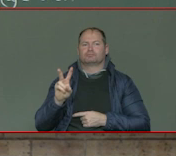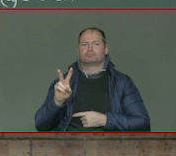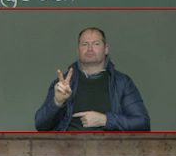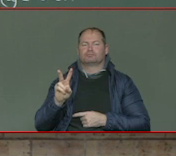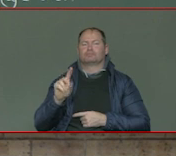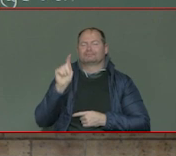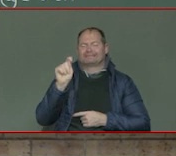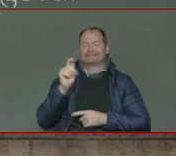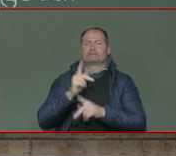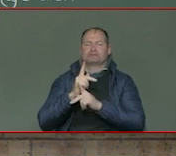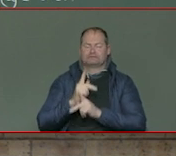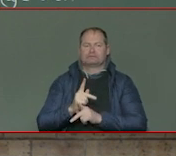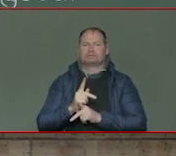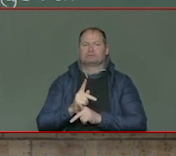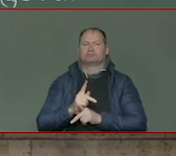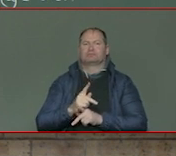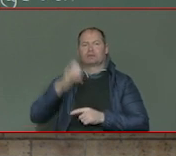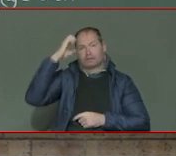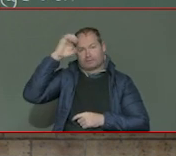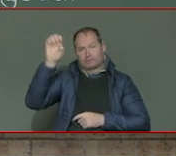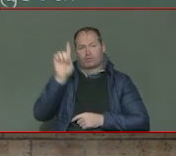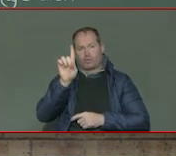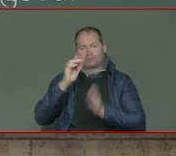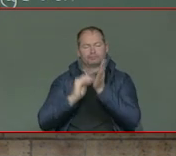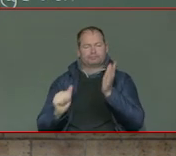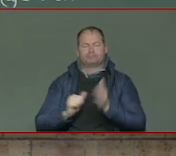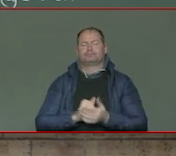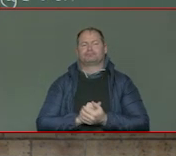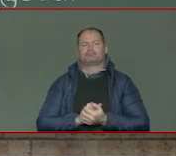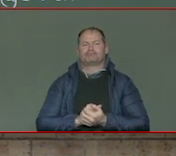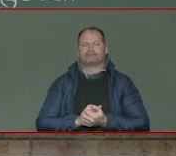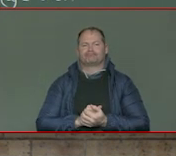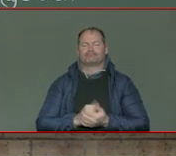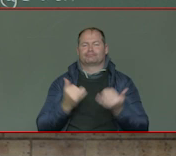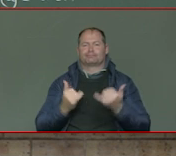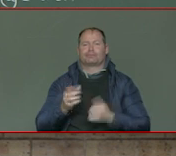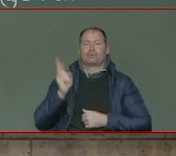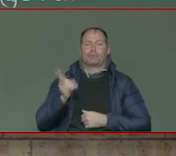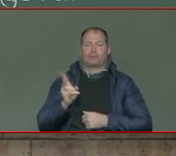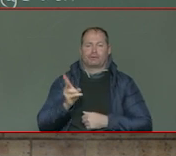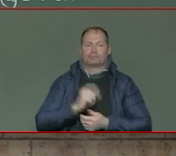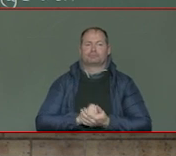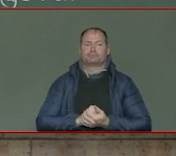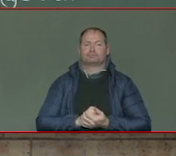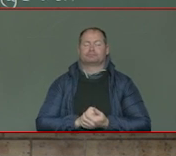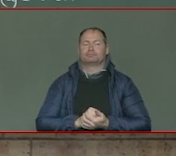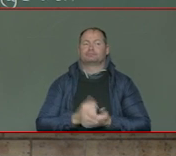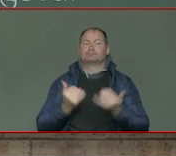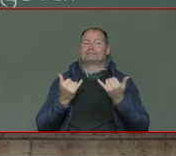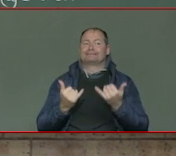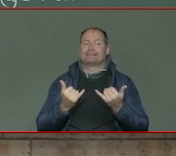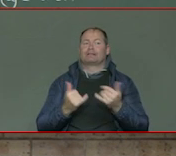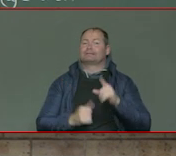keep t, subtract 1 from the exponent. Are you happy with that? I repeat, I am now applying